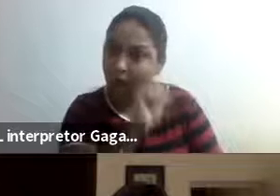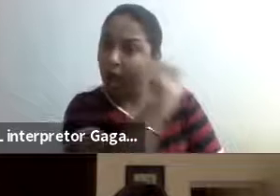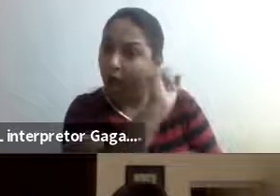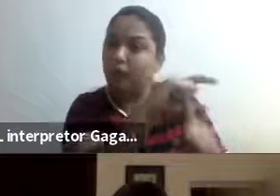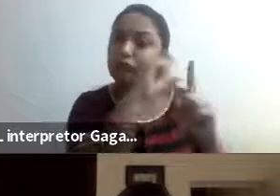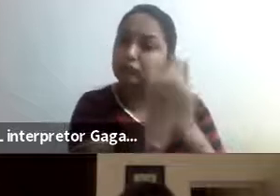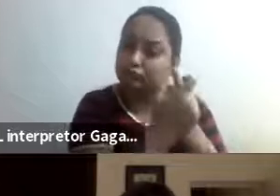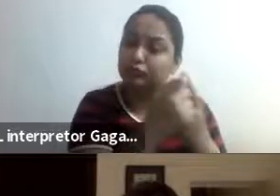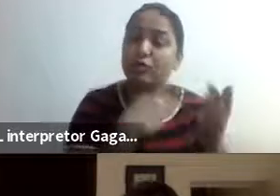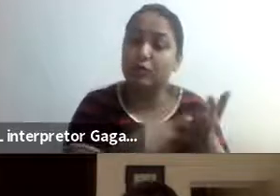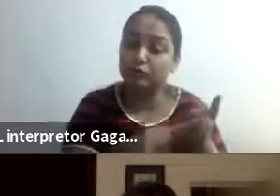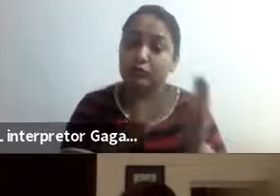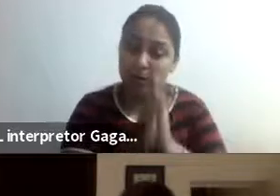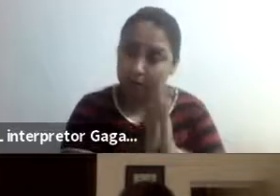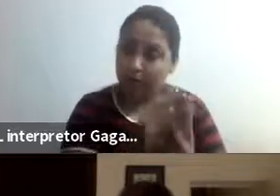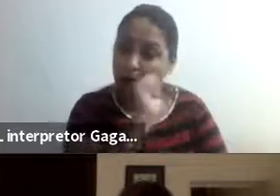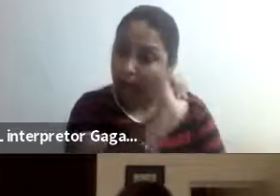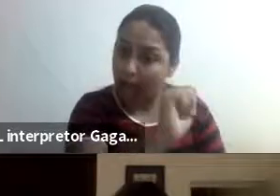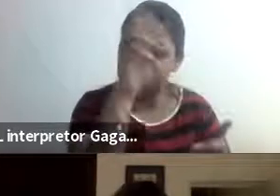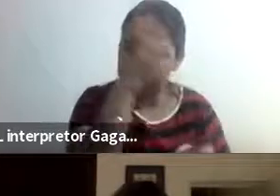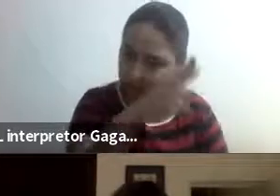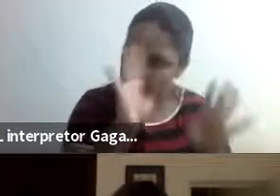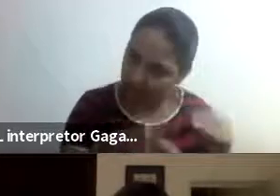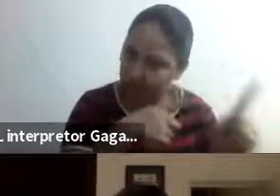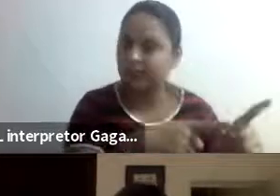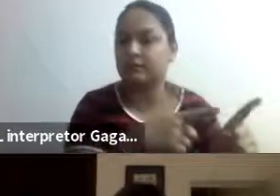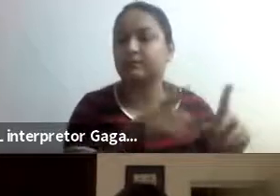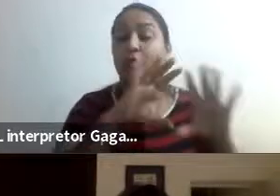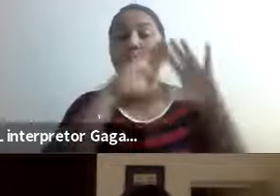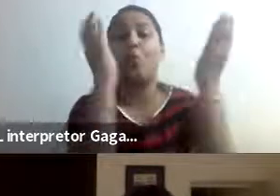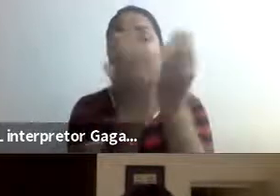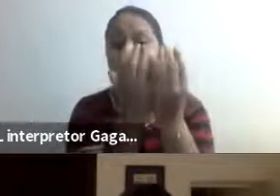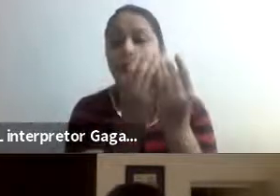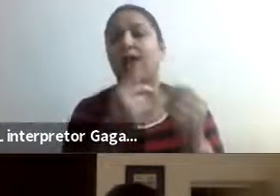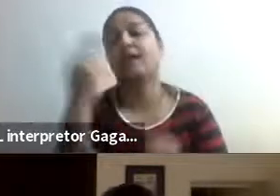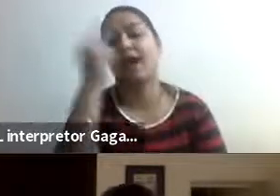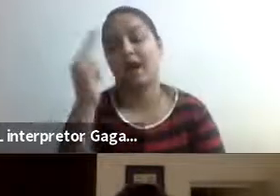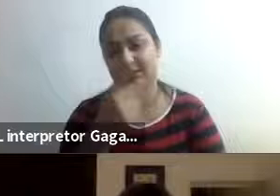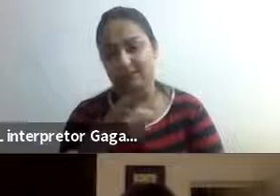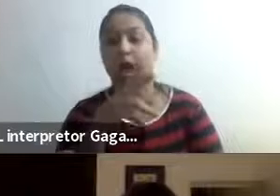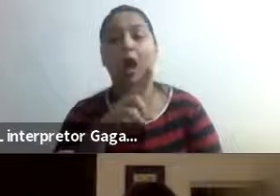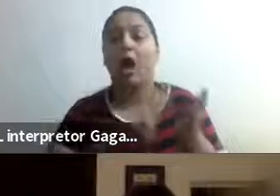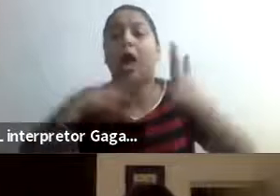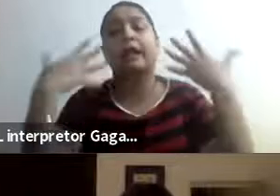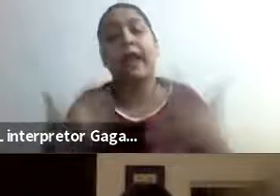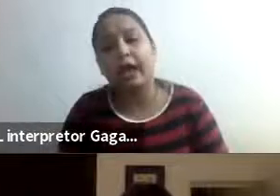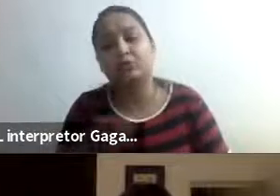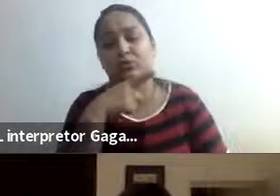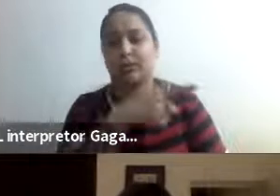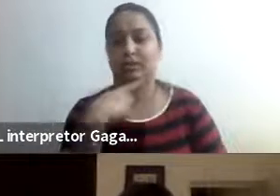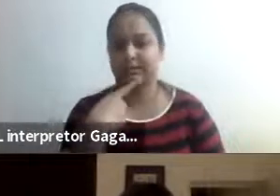context, and they wanted to bring them into the fold of the word artist. And so it was only natural that he was asking